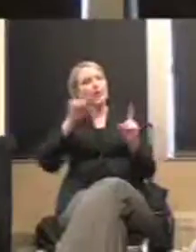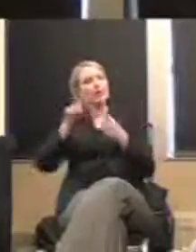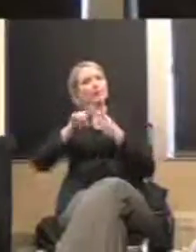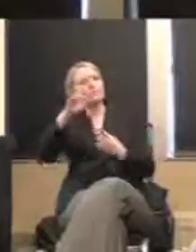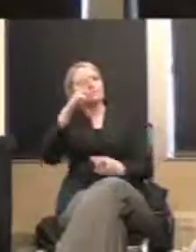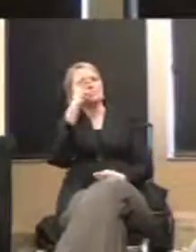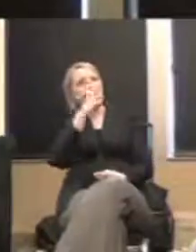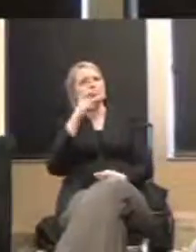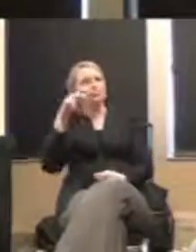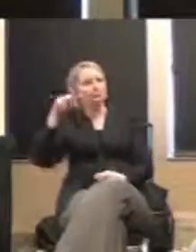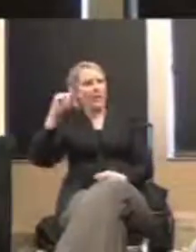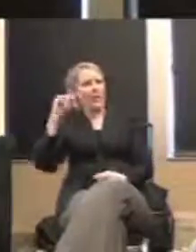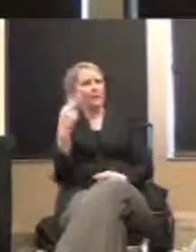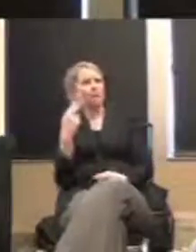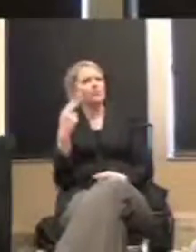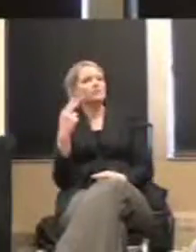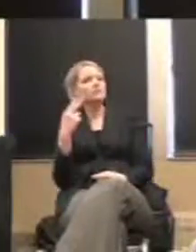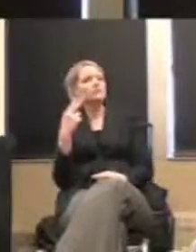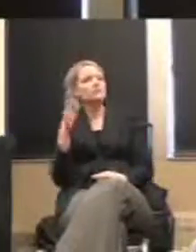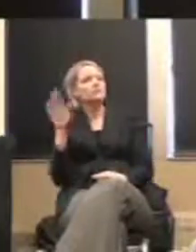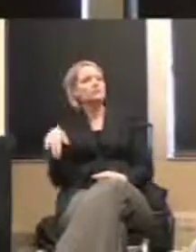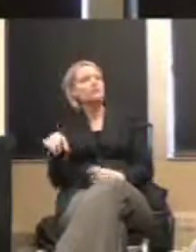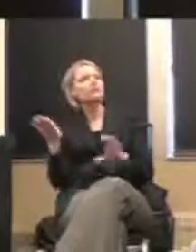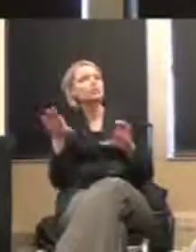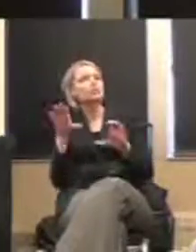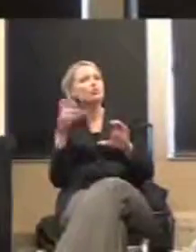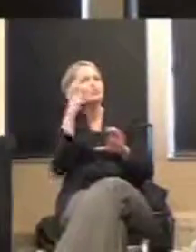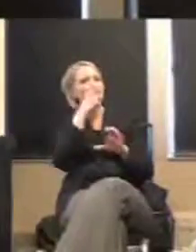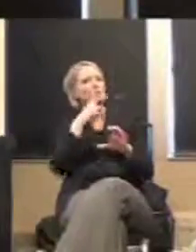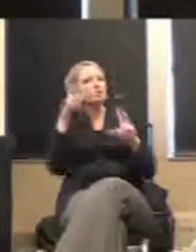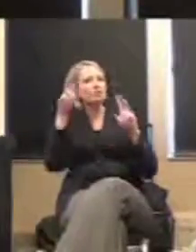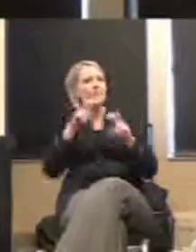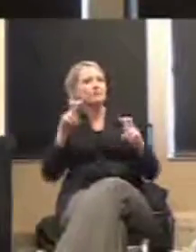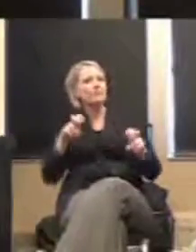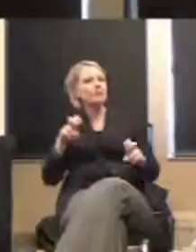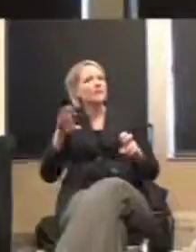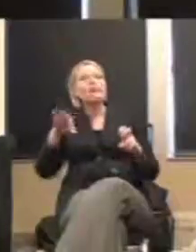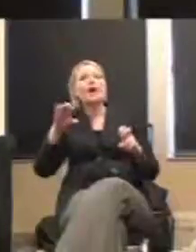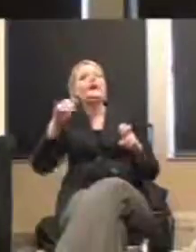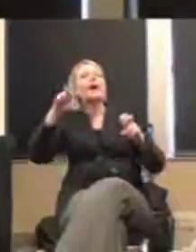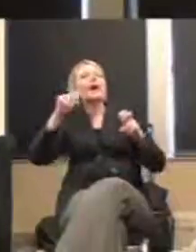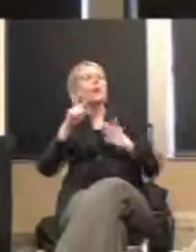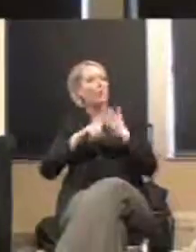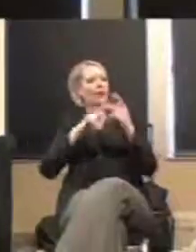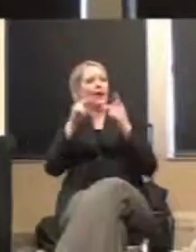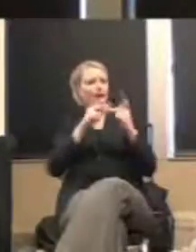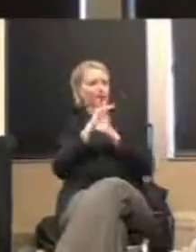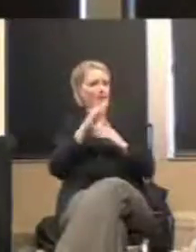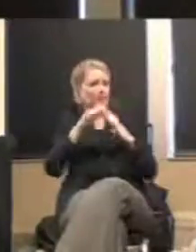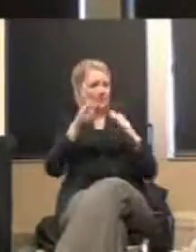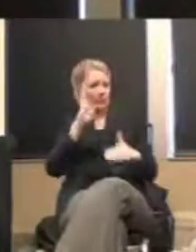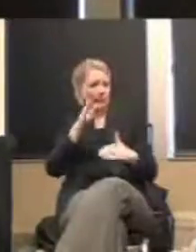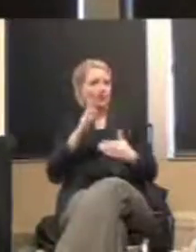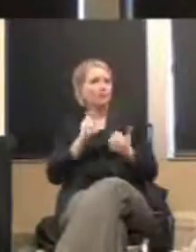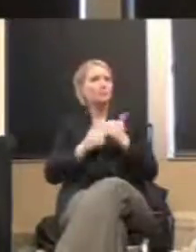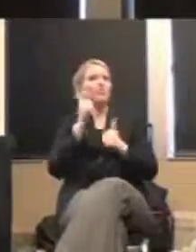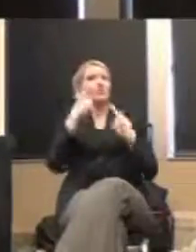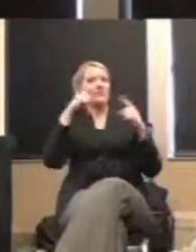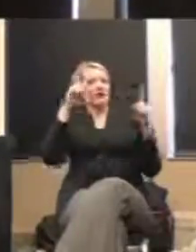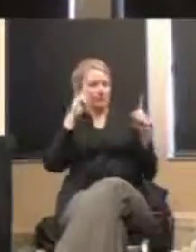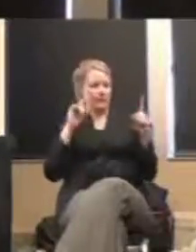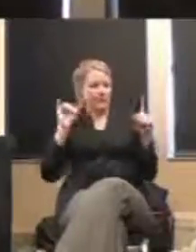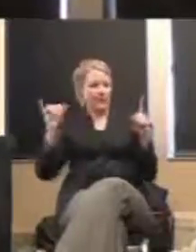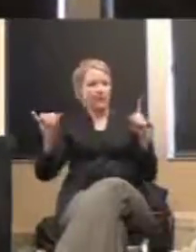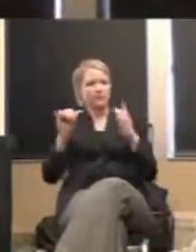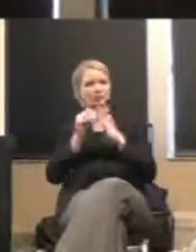find out, have them do a speech assessment to find out what type of system is going to be the most effective for your